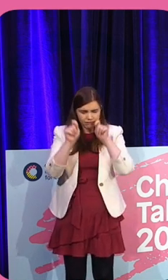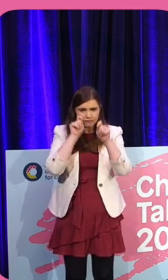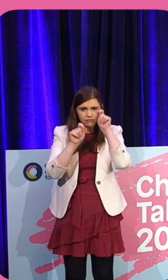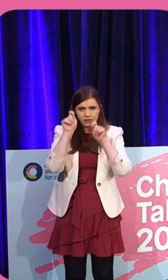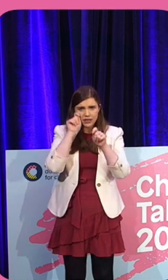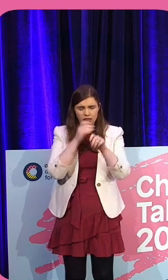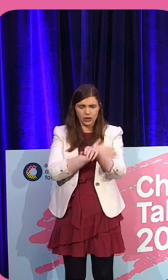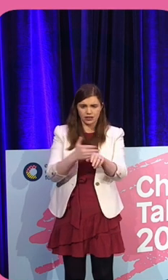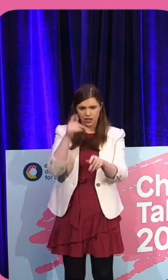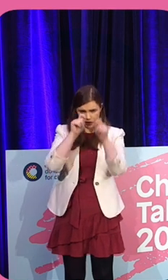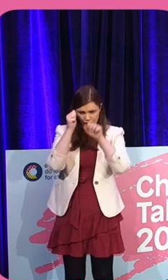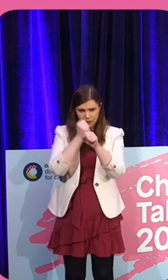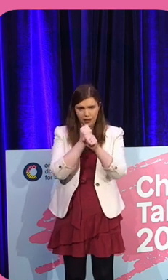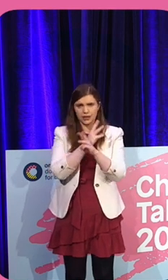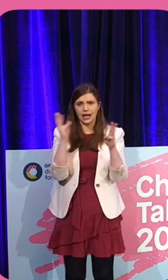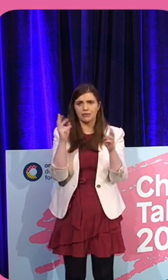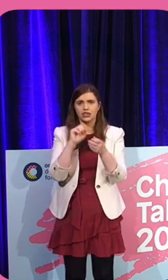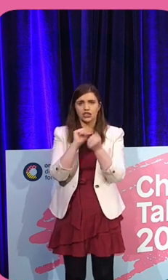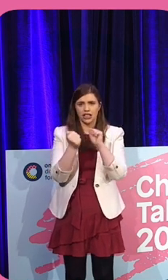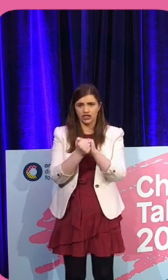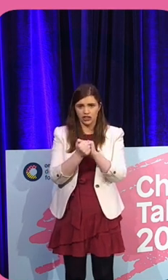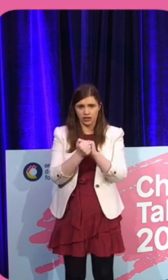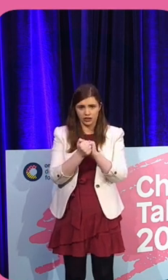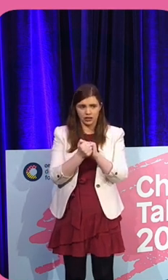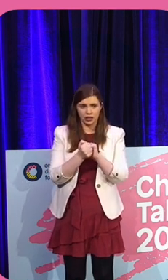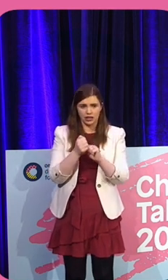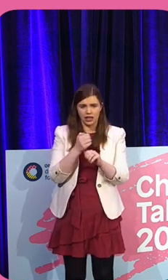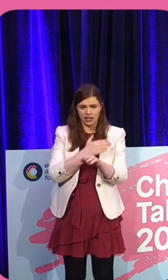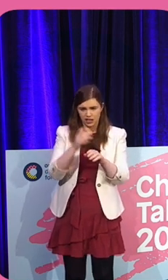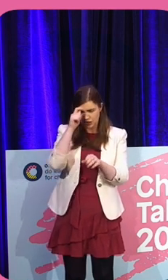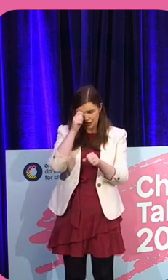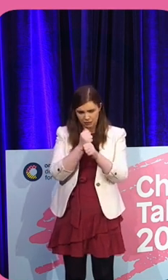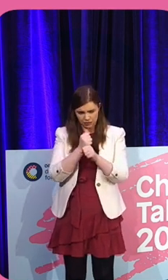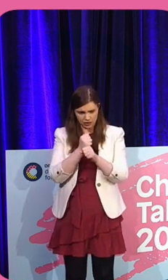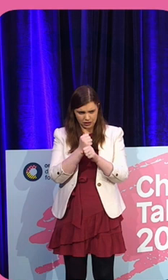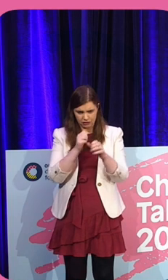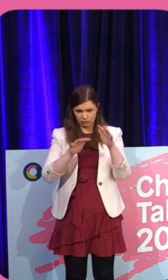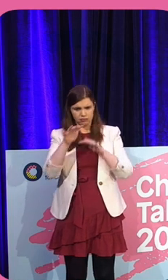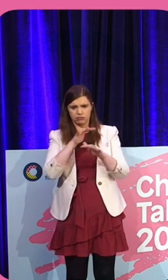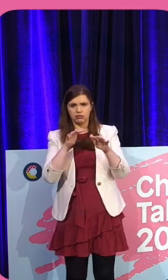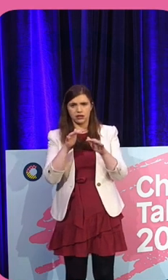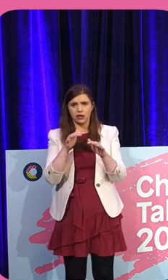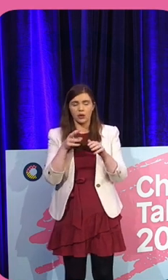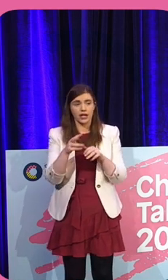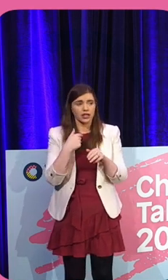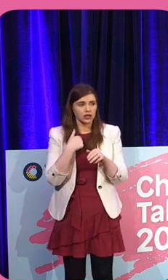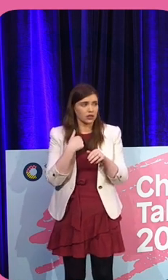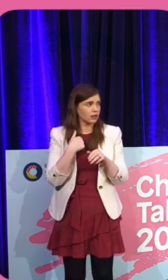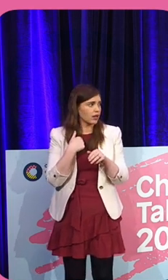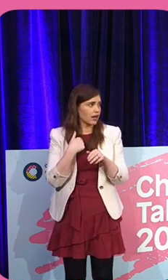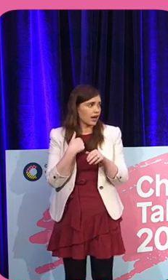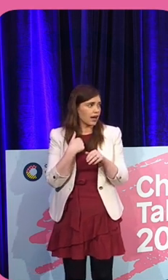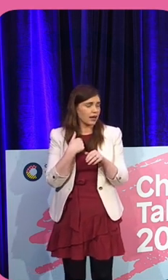change. But at this point in my life, I thought about climate change in a very unorganized manner. And like the procrastinating teenager I